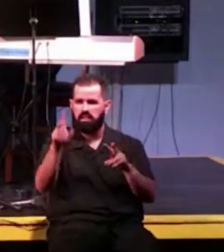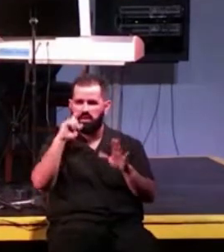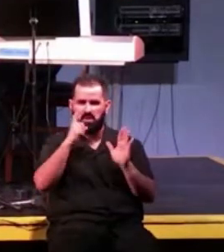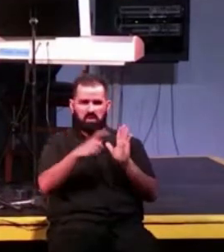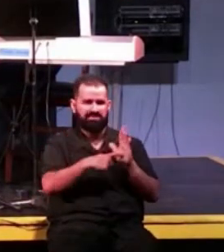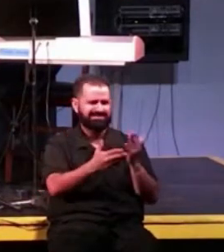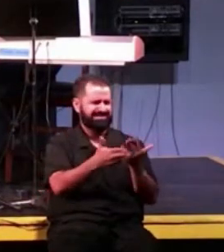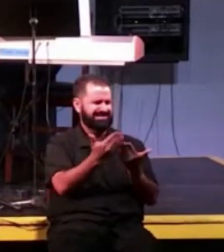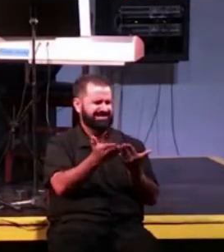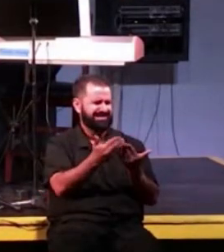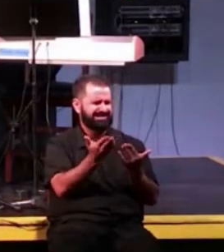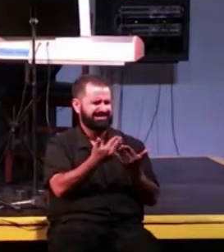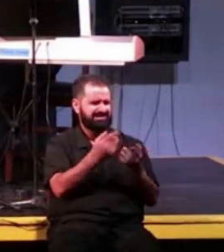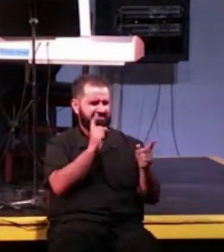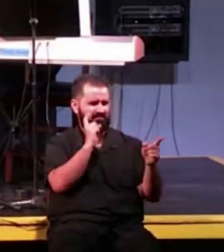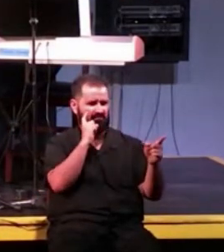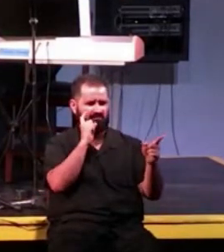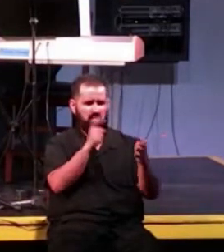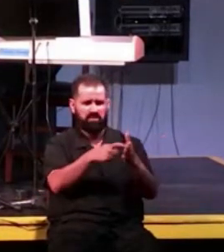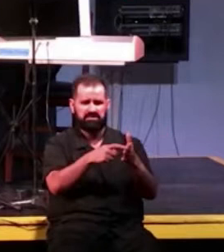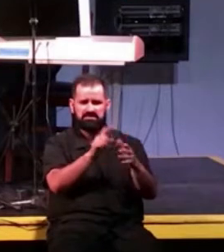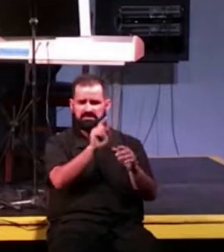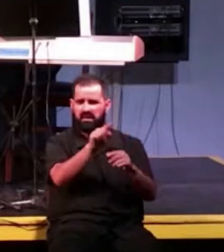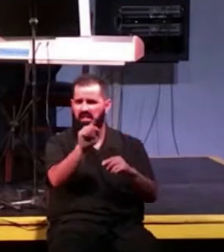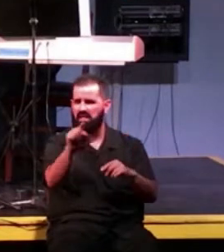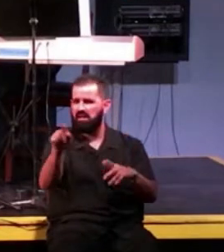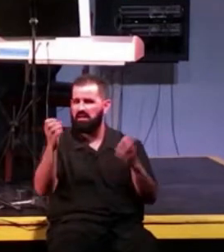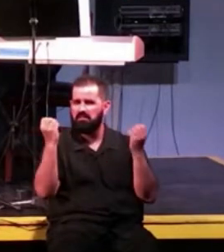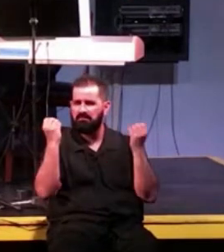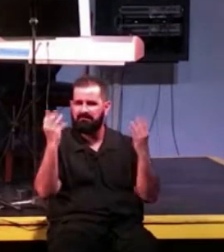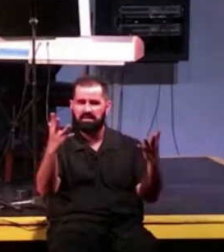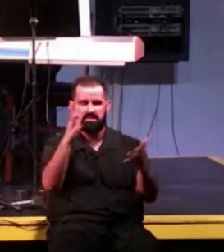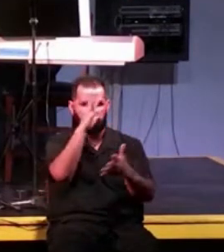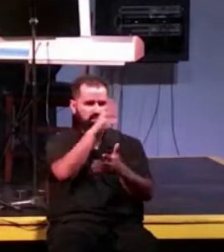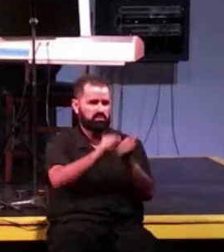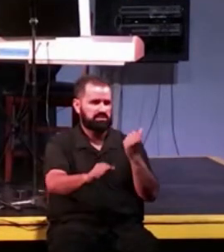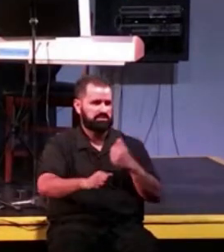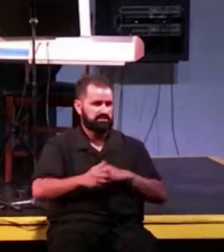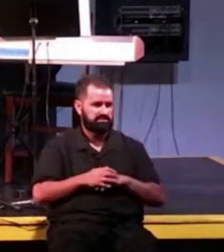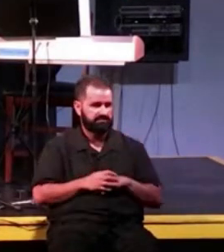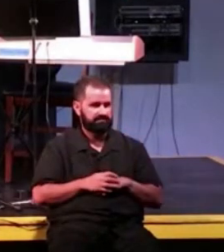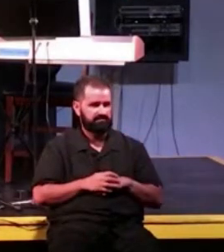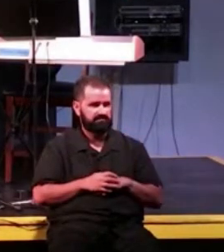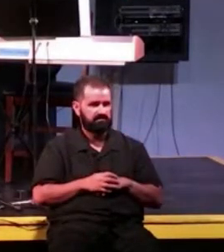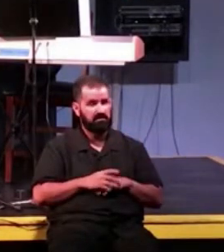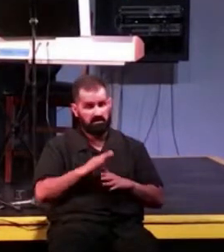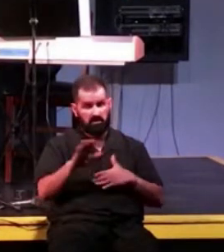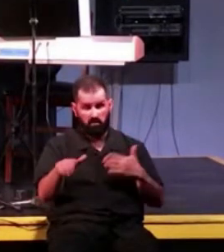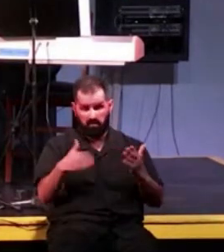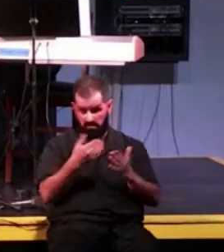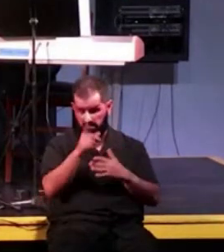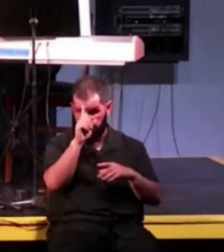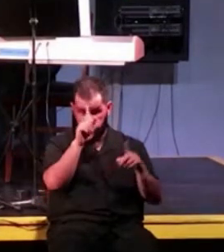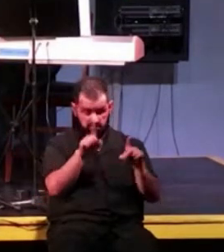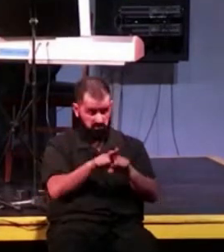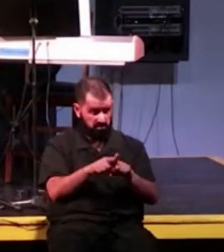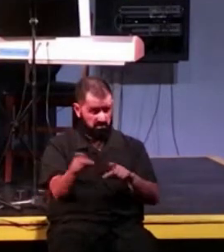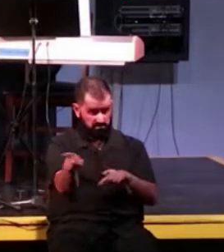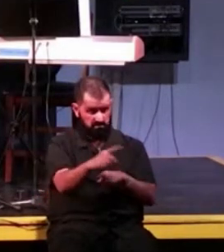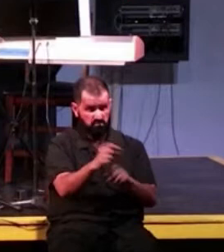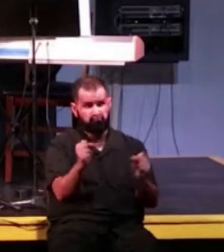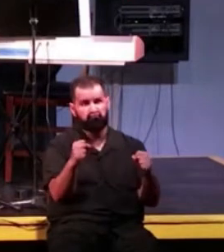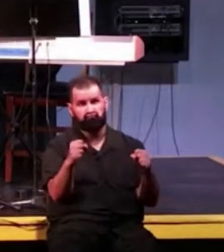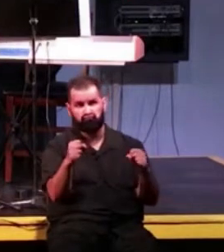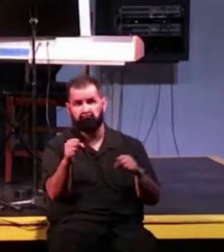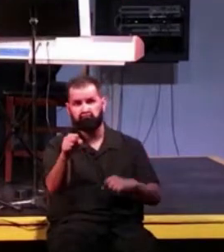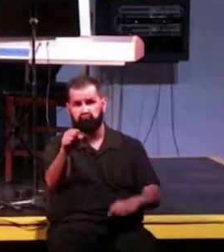difficult to find the ruthless. And we all agree with that, and we understand that, and we